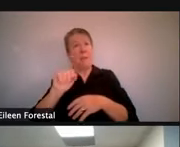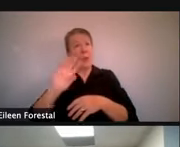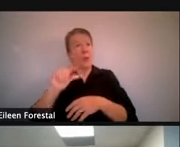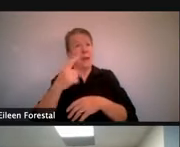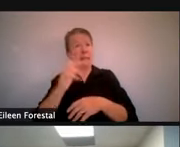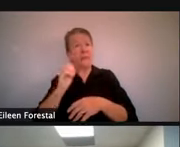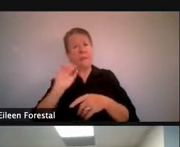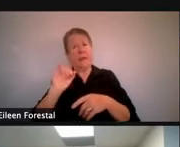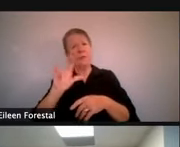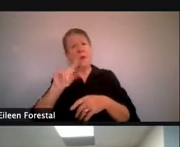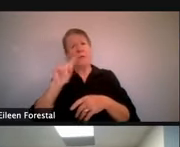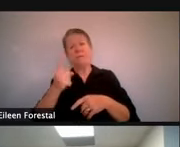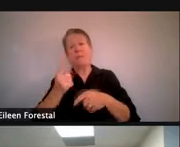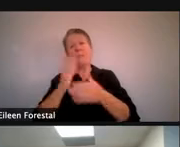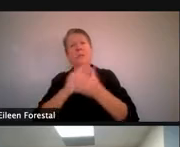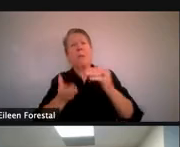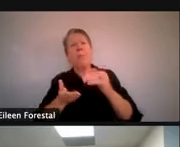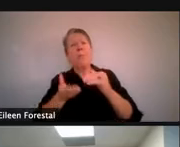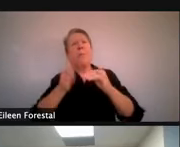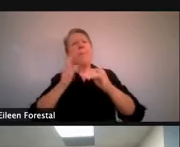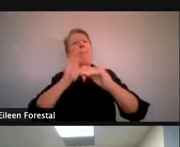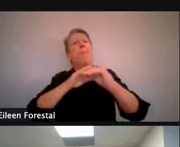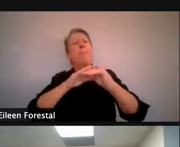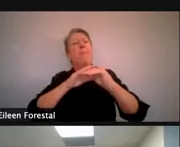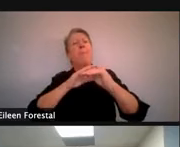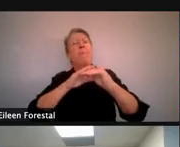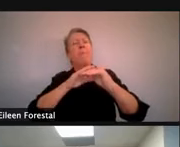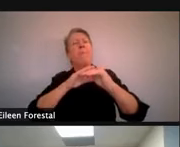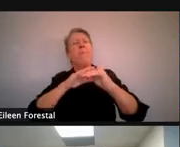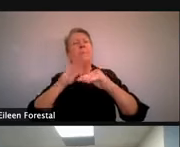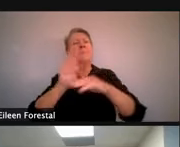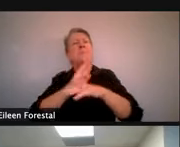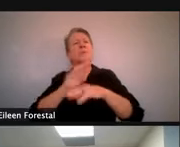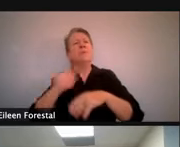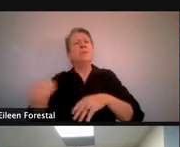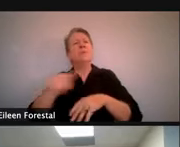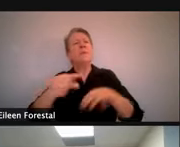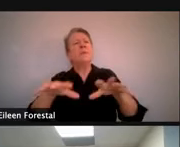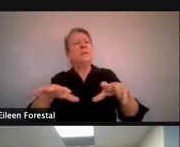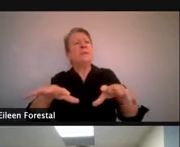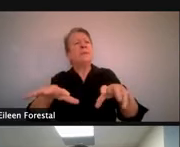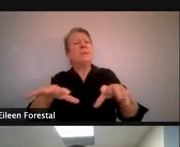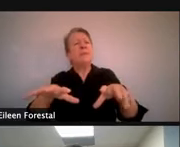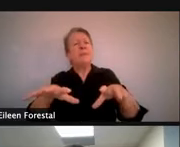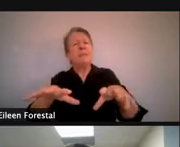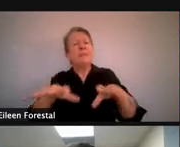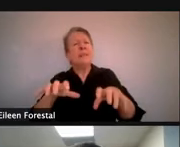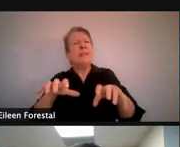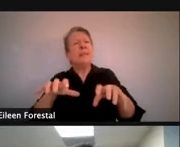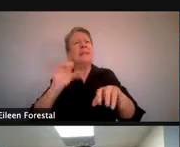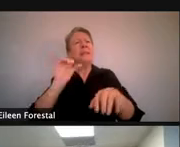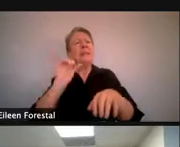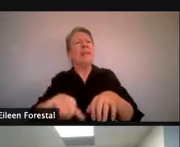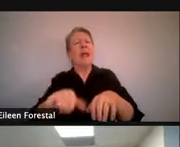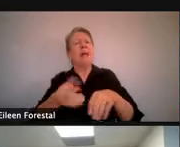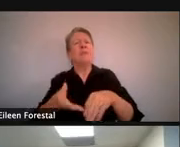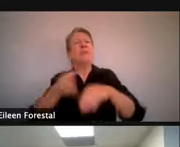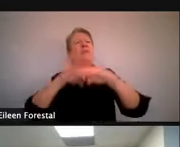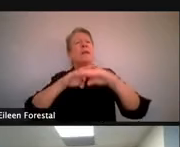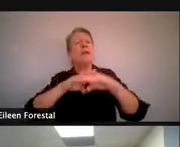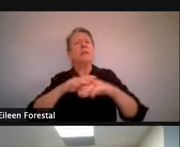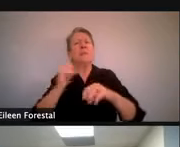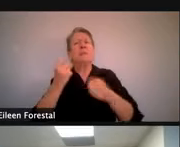on you to freeze the increase, to block it for the time being, because they point out many small businesses are struggling so badly and facing